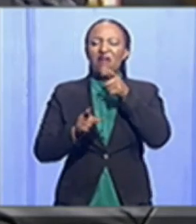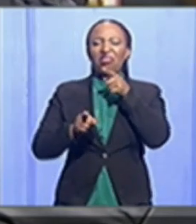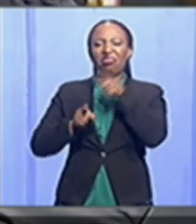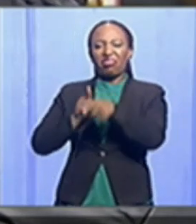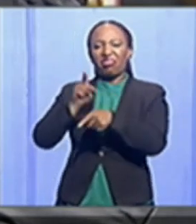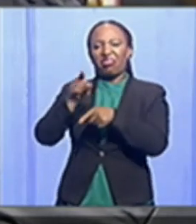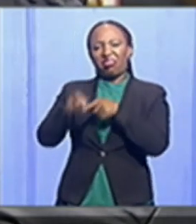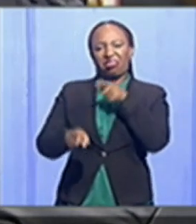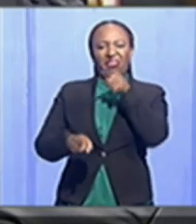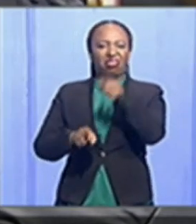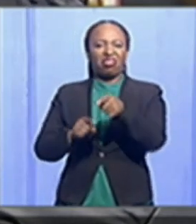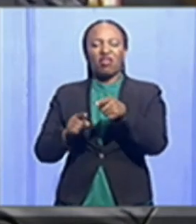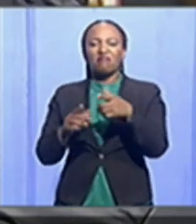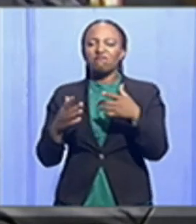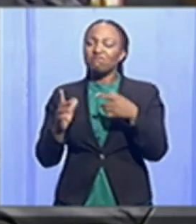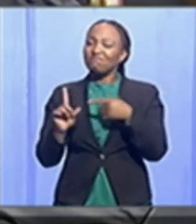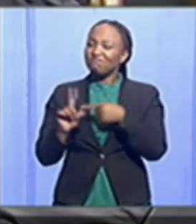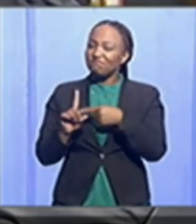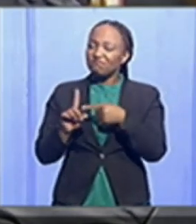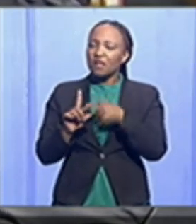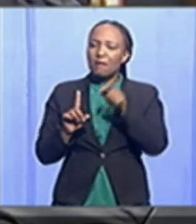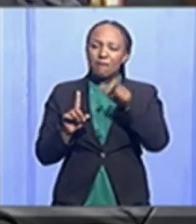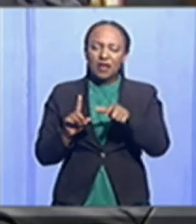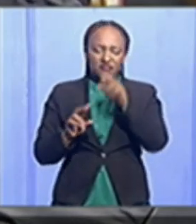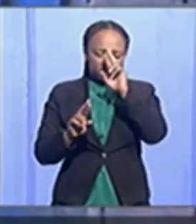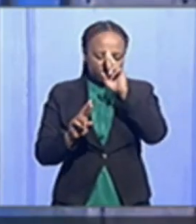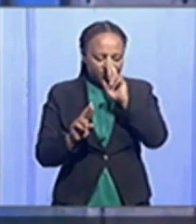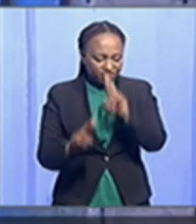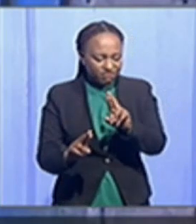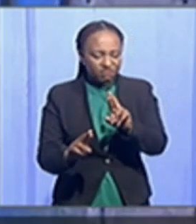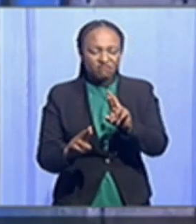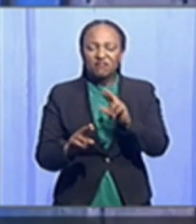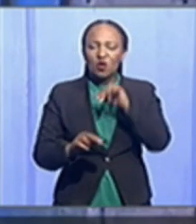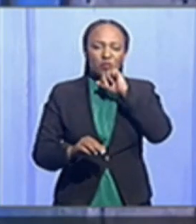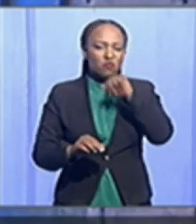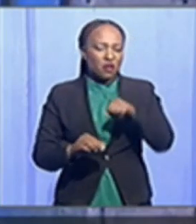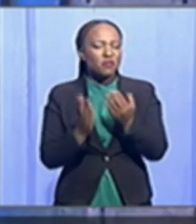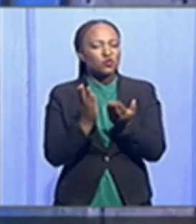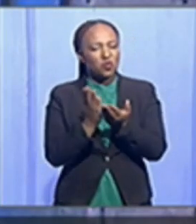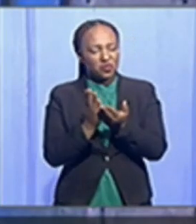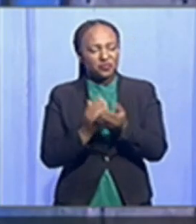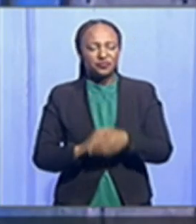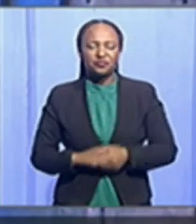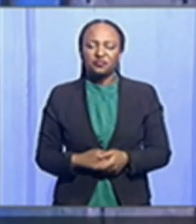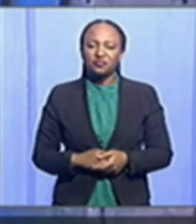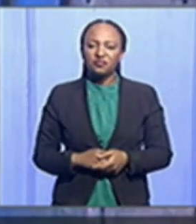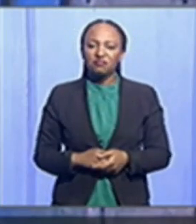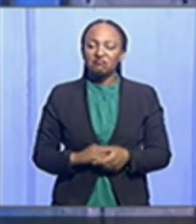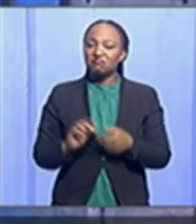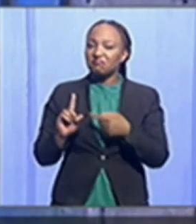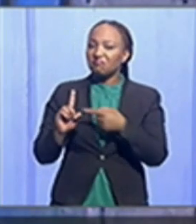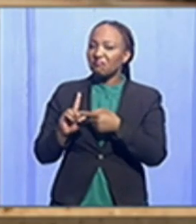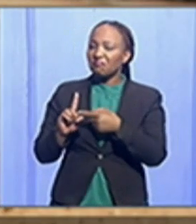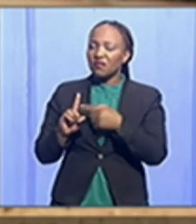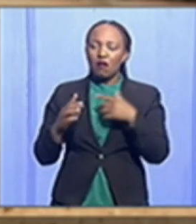le shata motho wa thompho wa go rata sekolo ba re Maimela o ne a na le